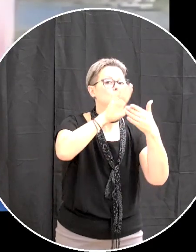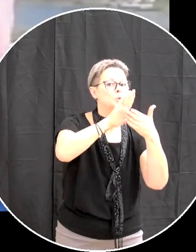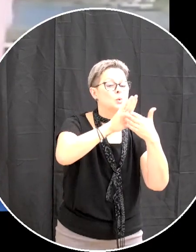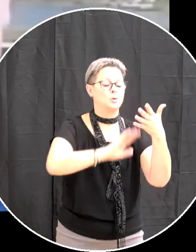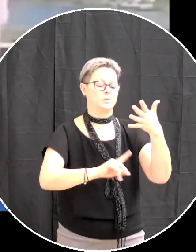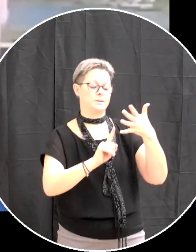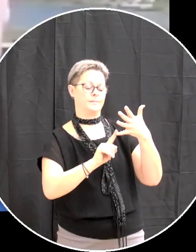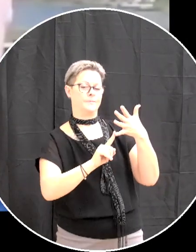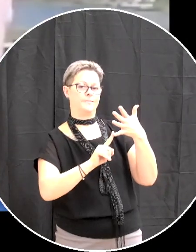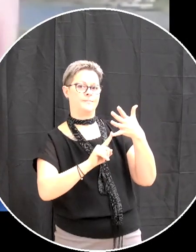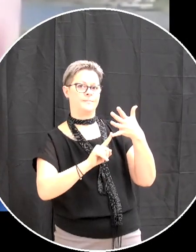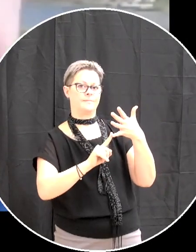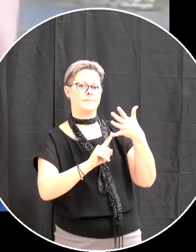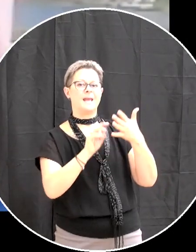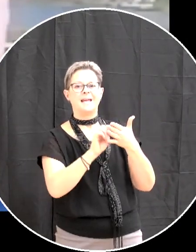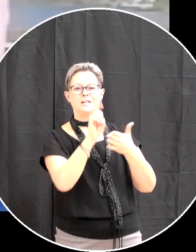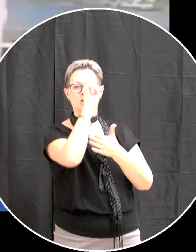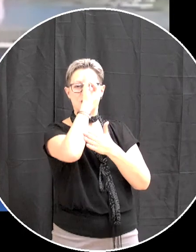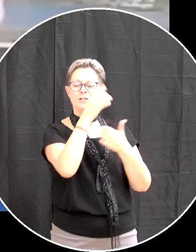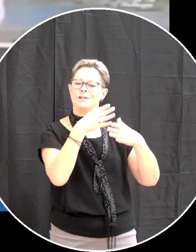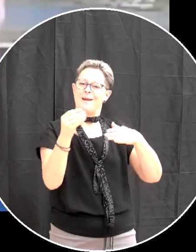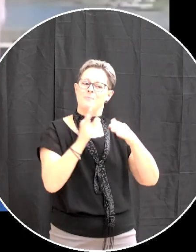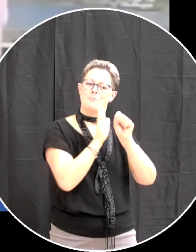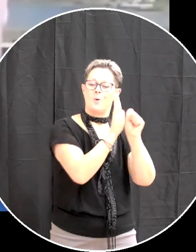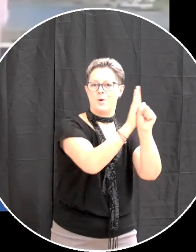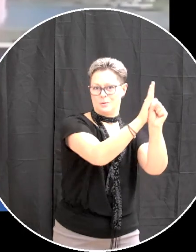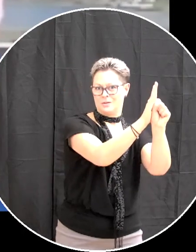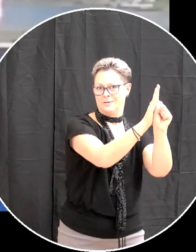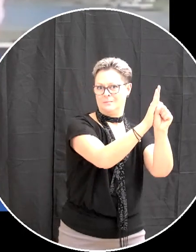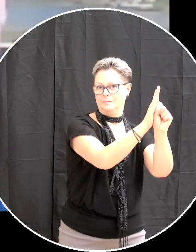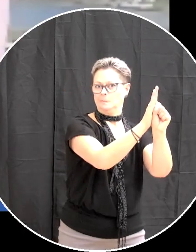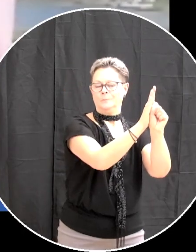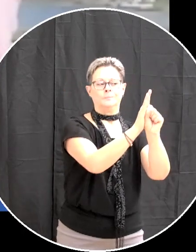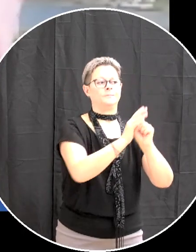and education and promotions of the School Milk Foundation.